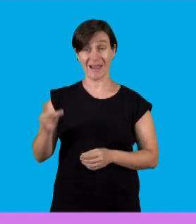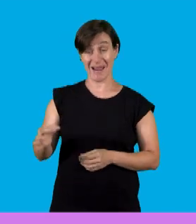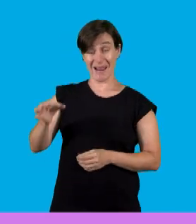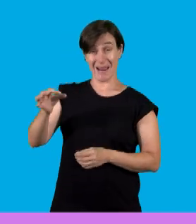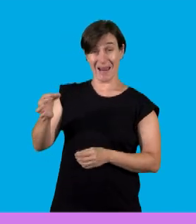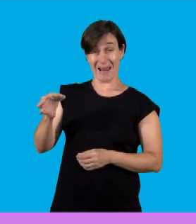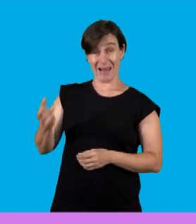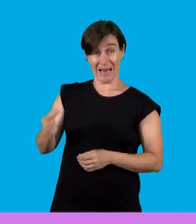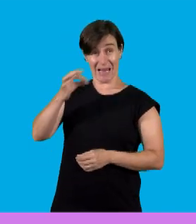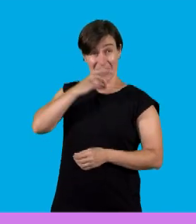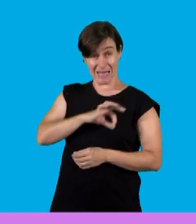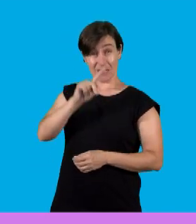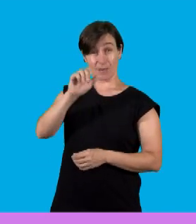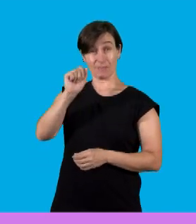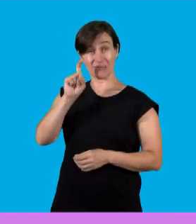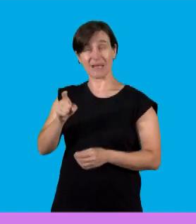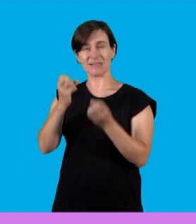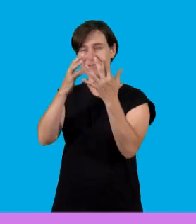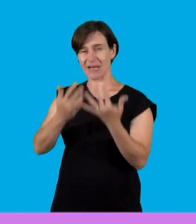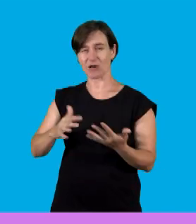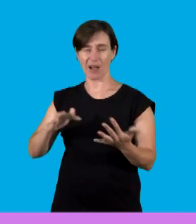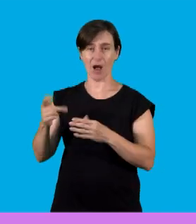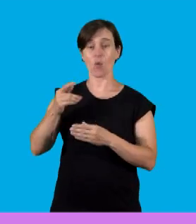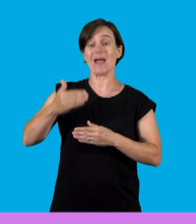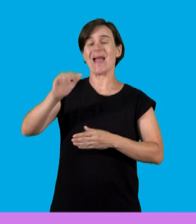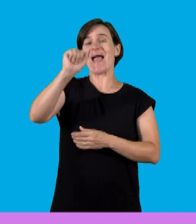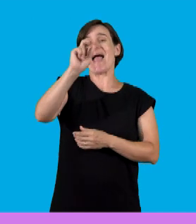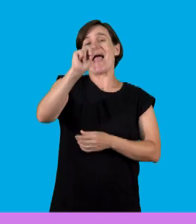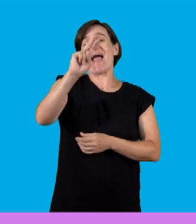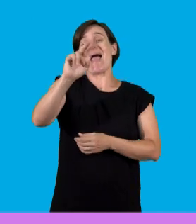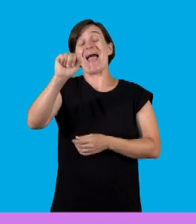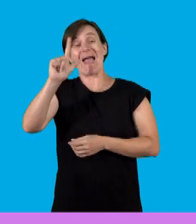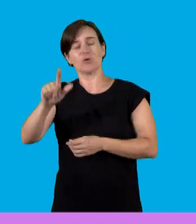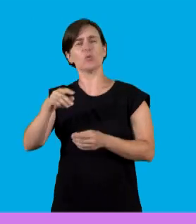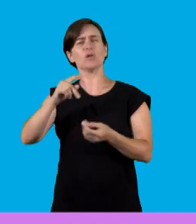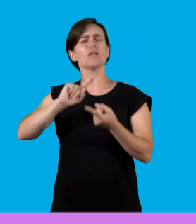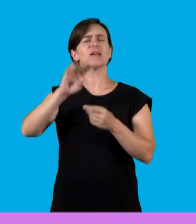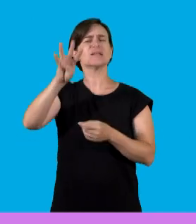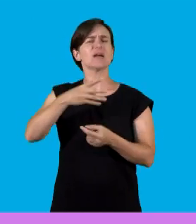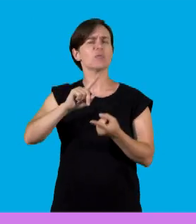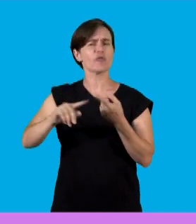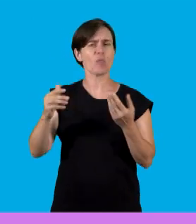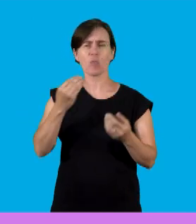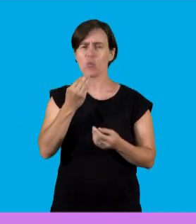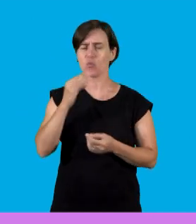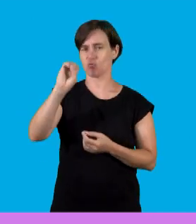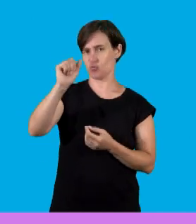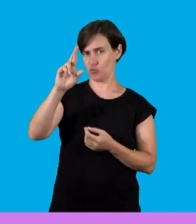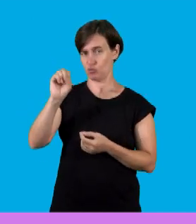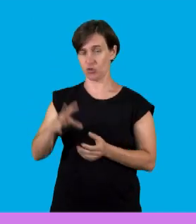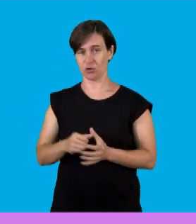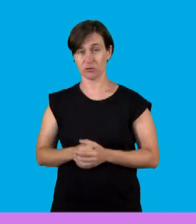always calculated on the annual taxable income using the tax tables issued by SARS. Also, you are